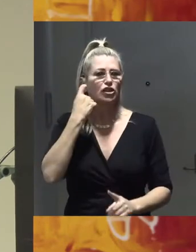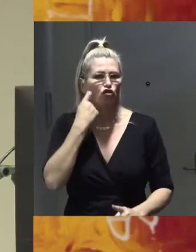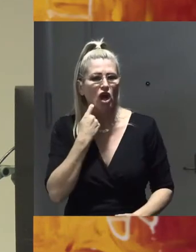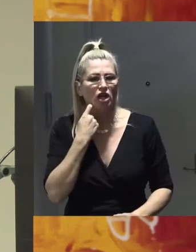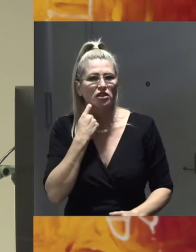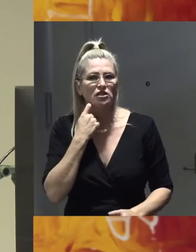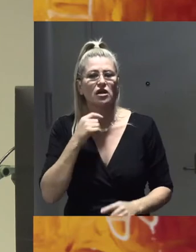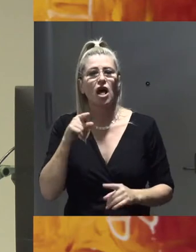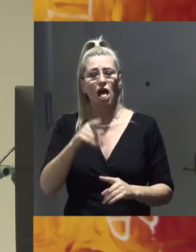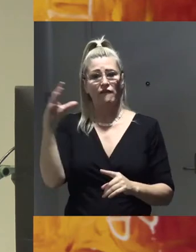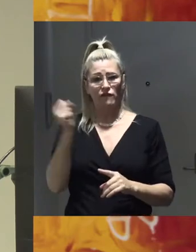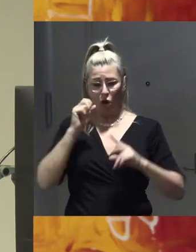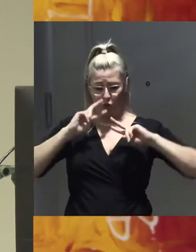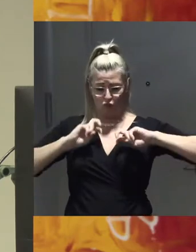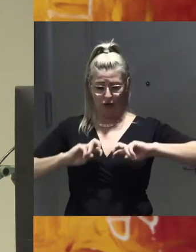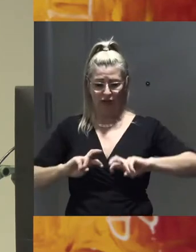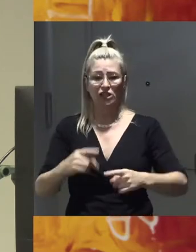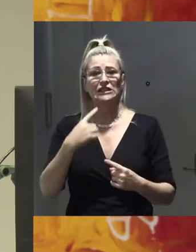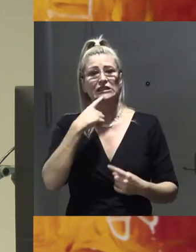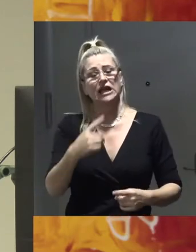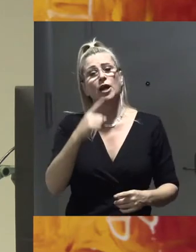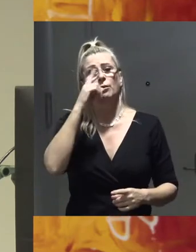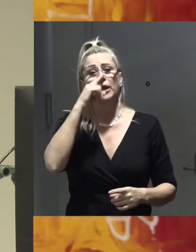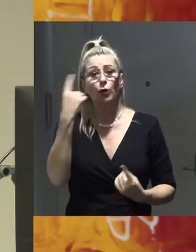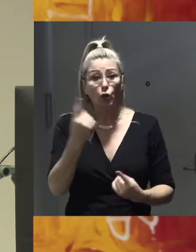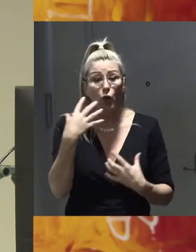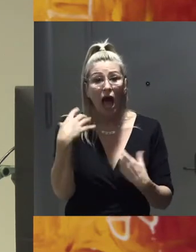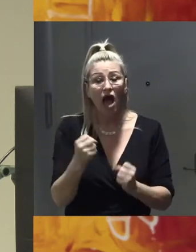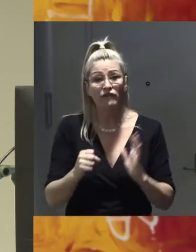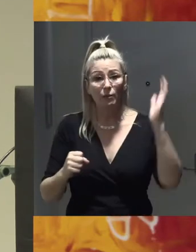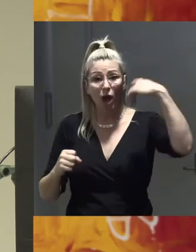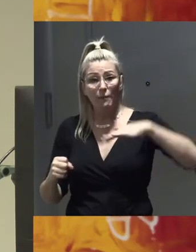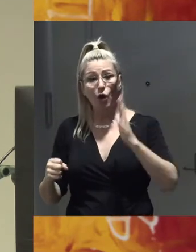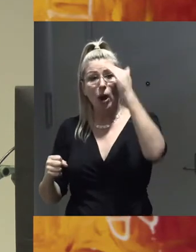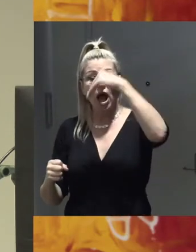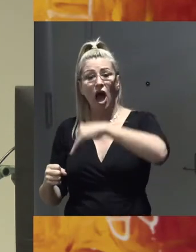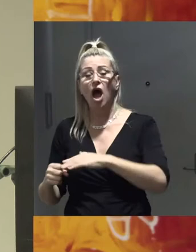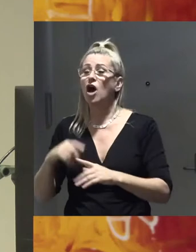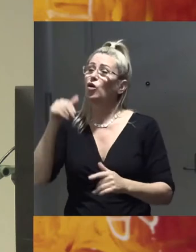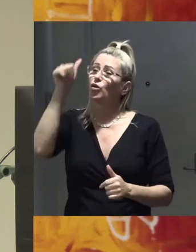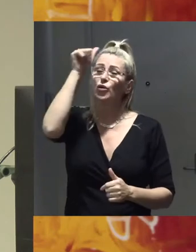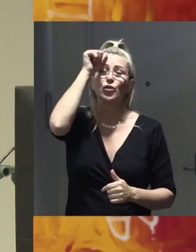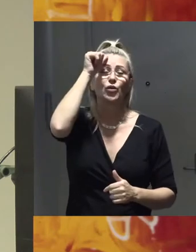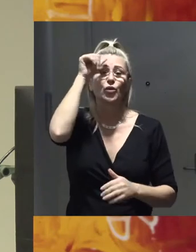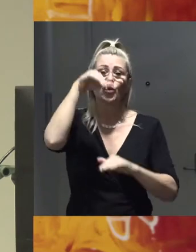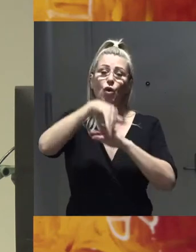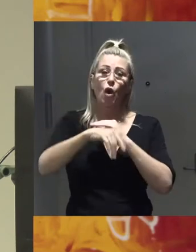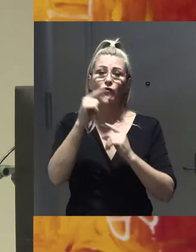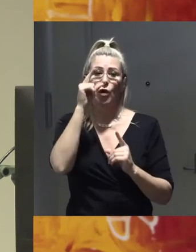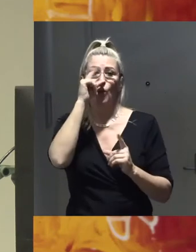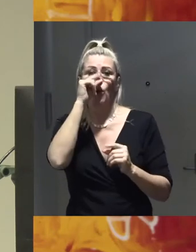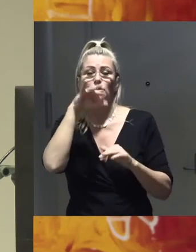this research suggested that people suffering with bipolar struggles are well aware of the potential for